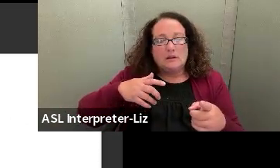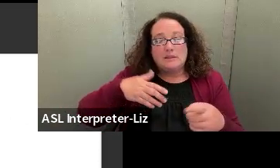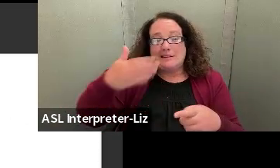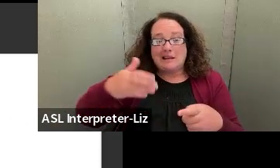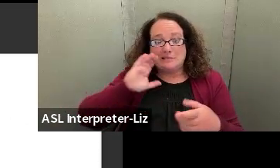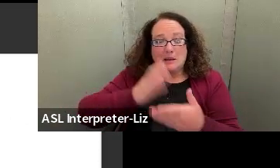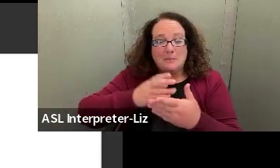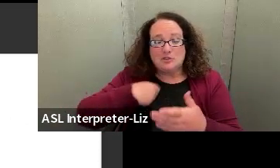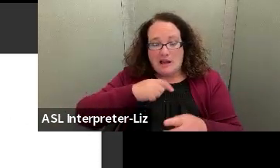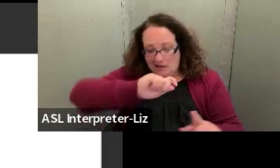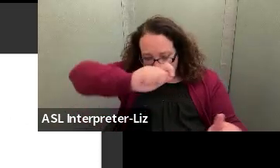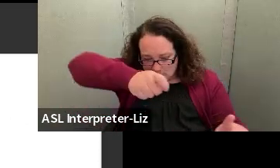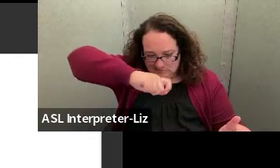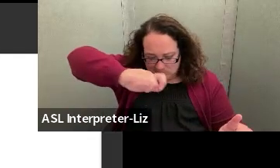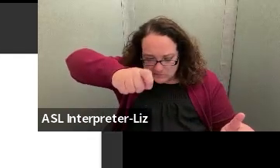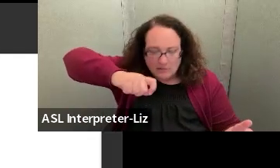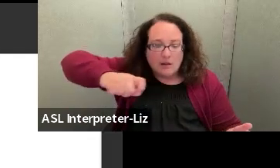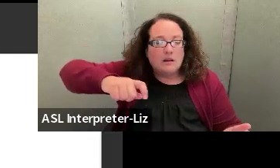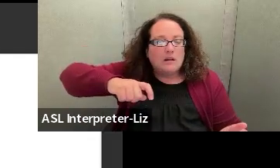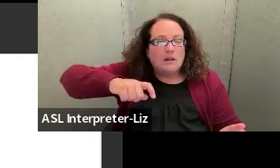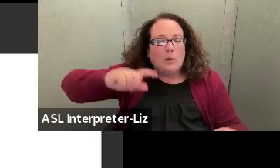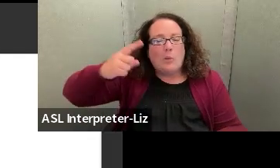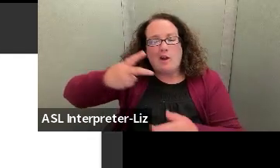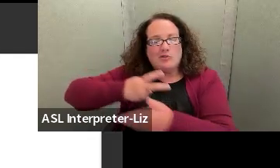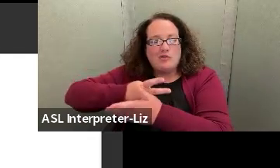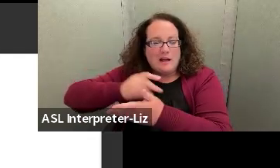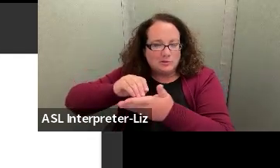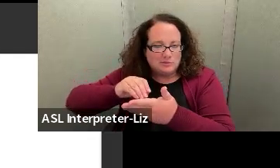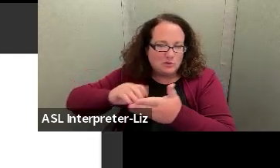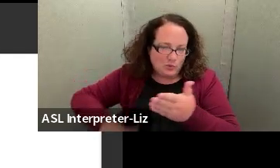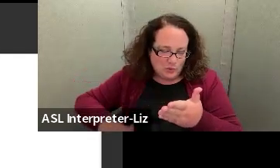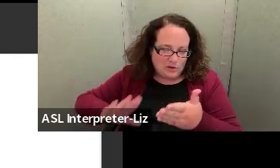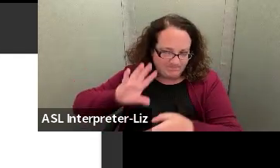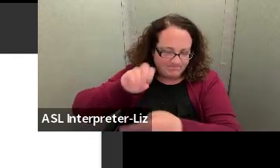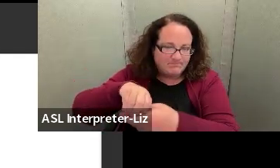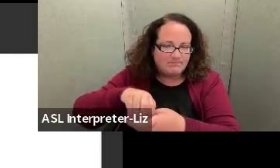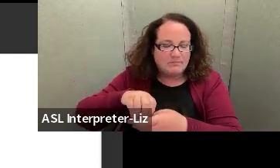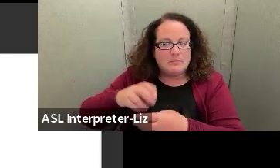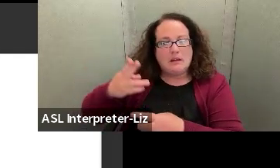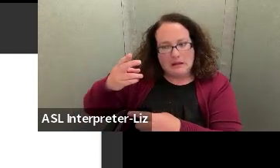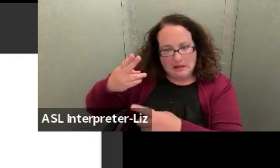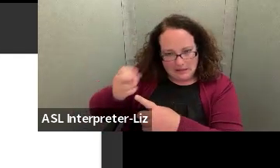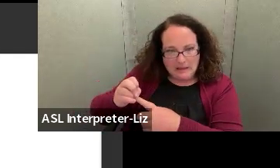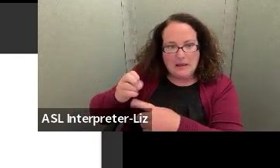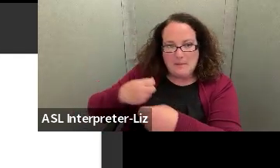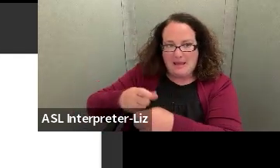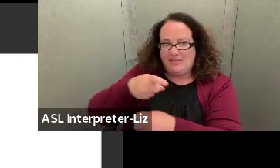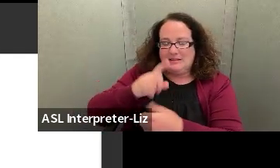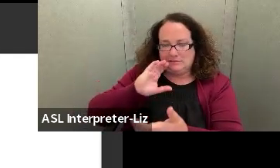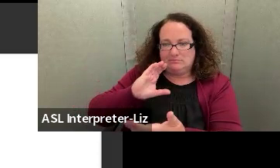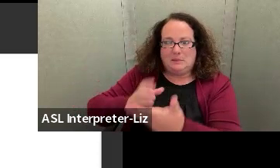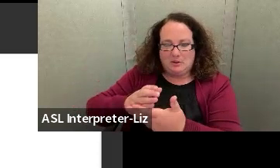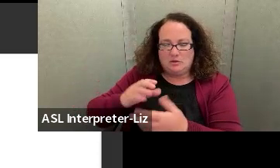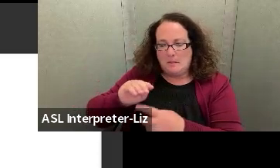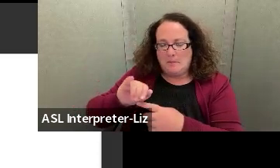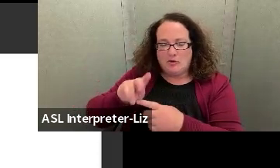I carved, there was a grad student that came before me named Jason Day, and he did this image in Microsoft Paint. Must